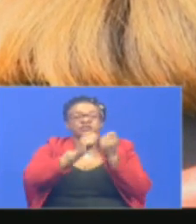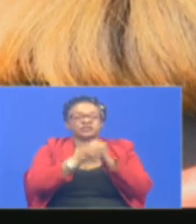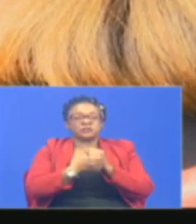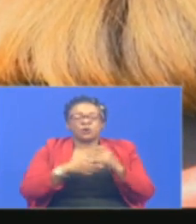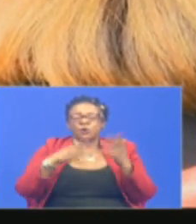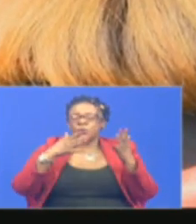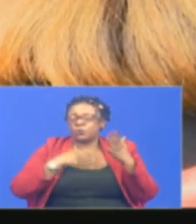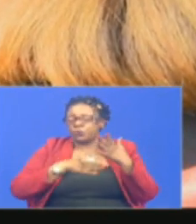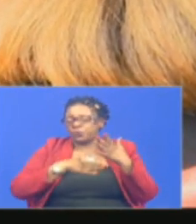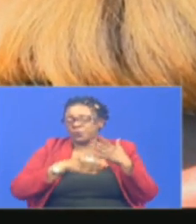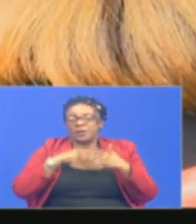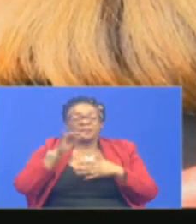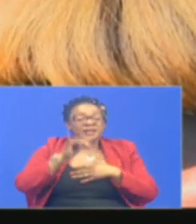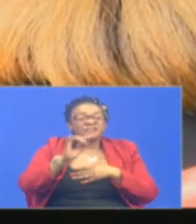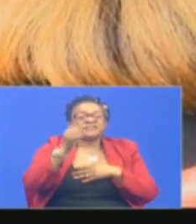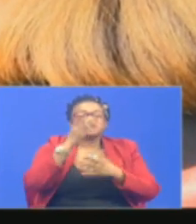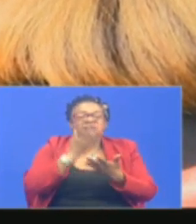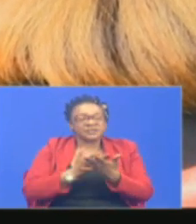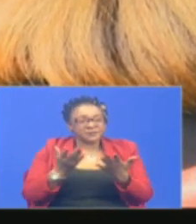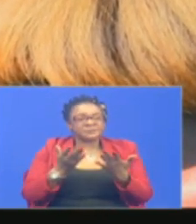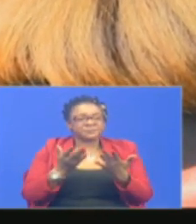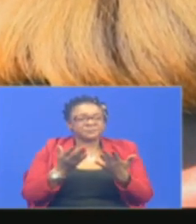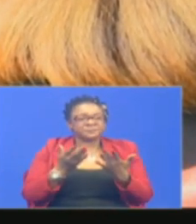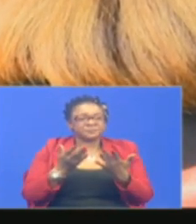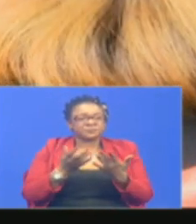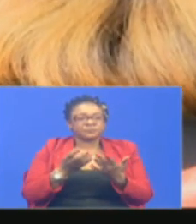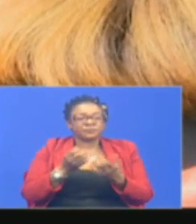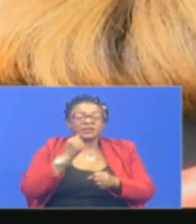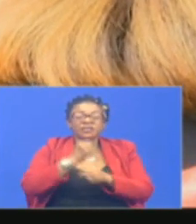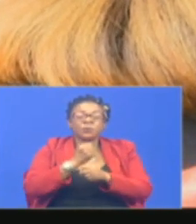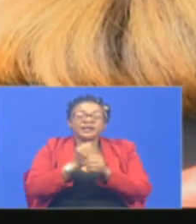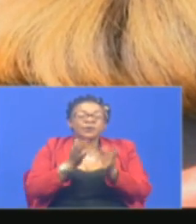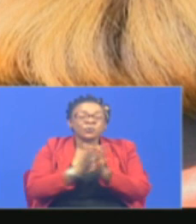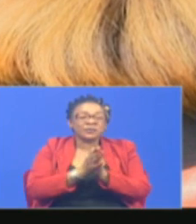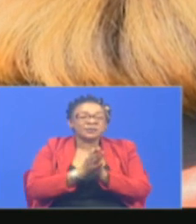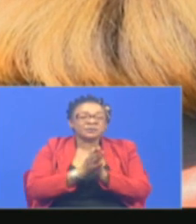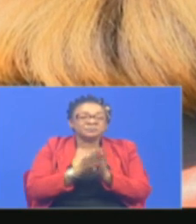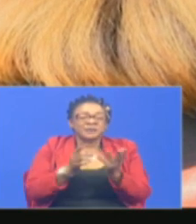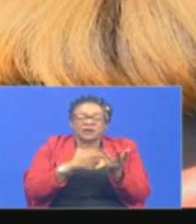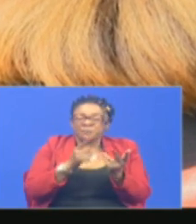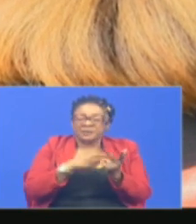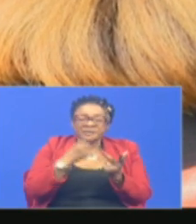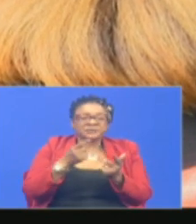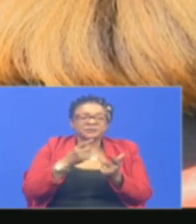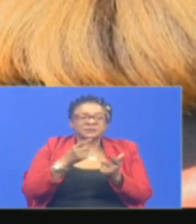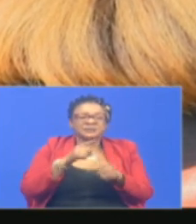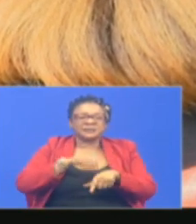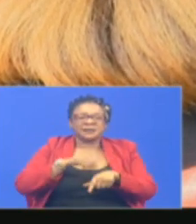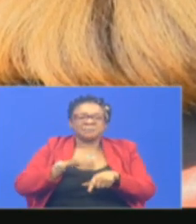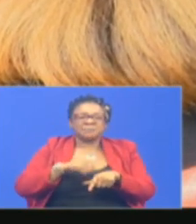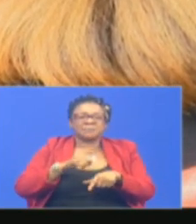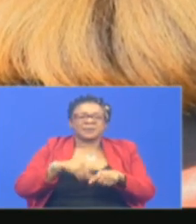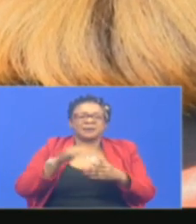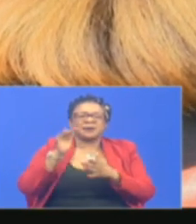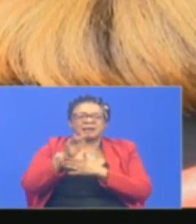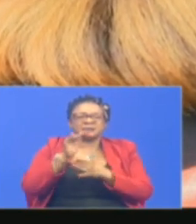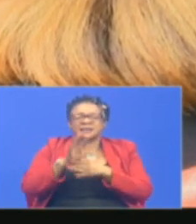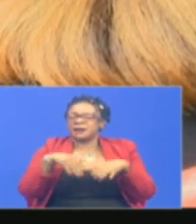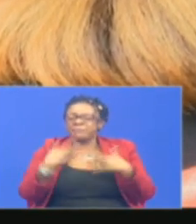think that is the first thing that they would deal with. How many times has the president called this whole thing a nuisance, these